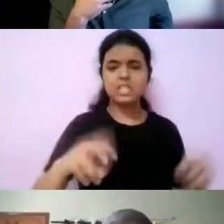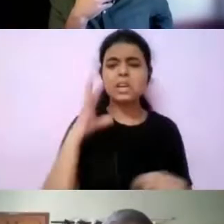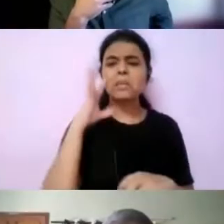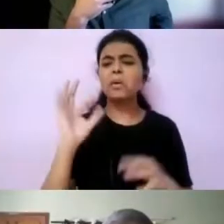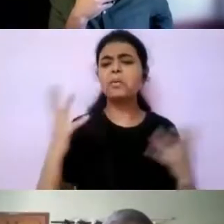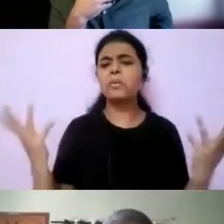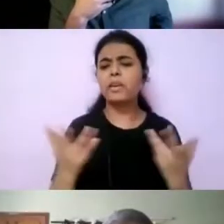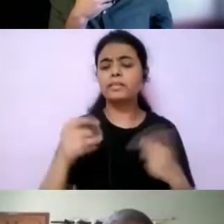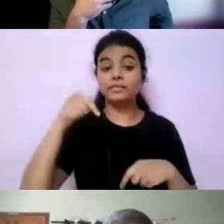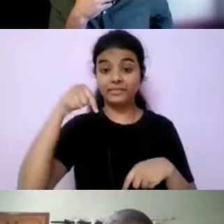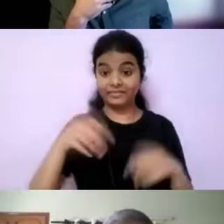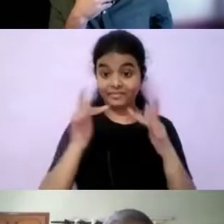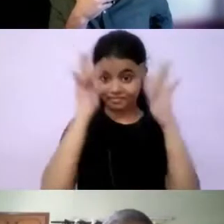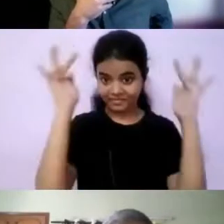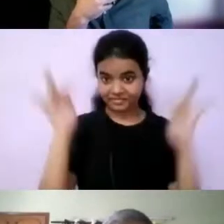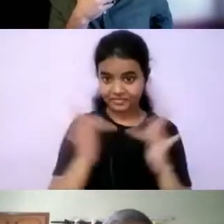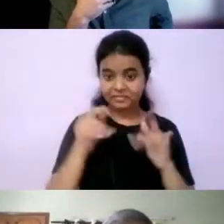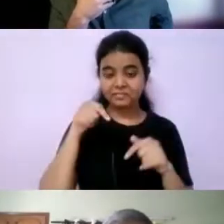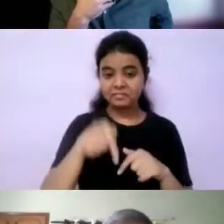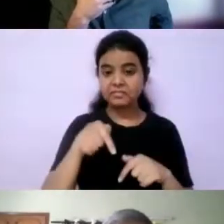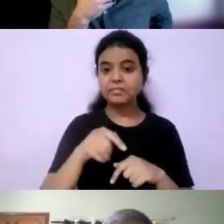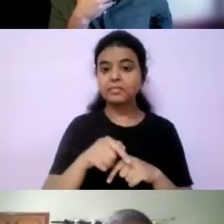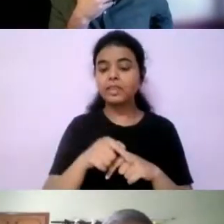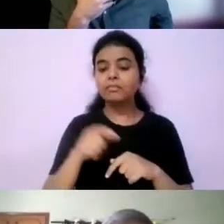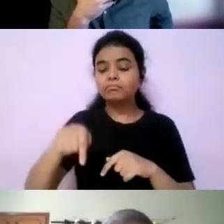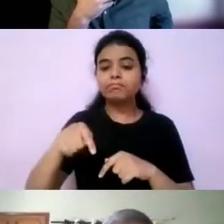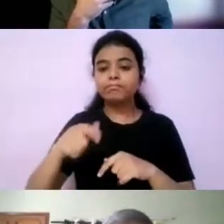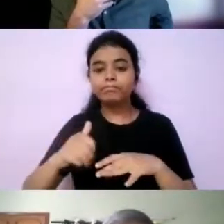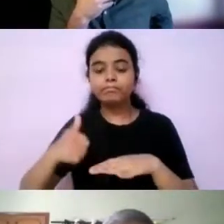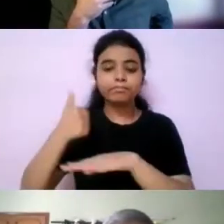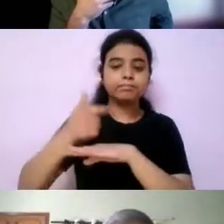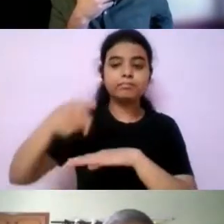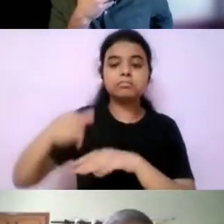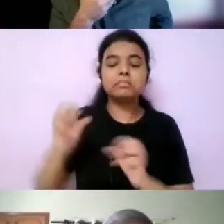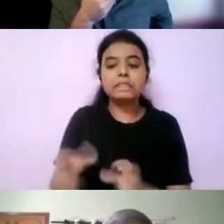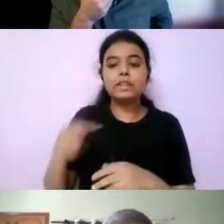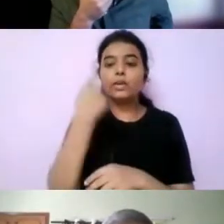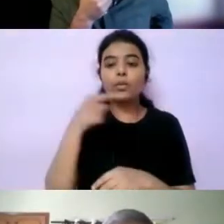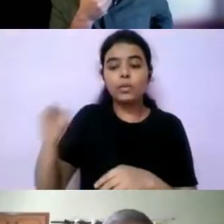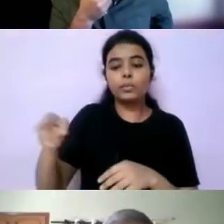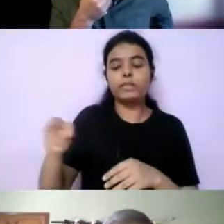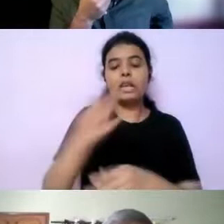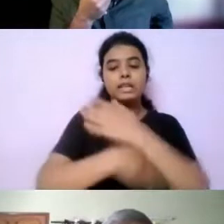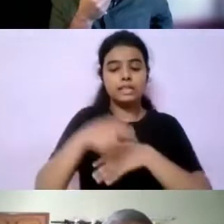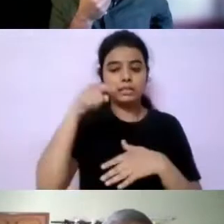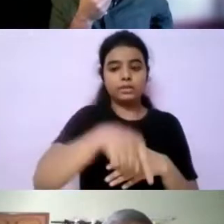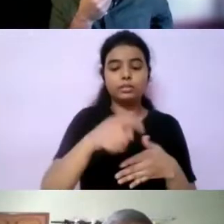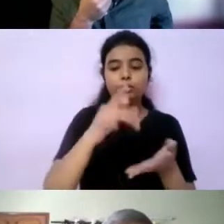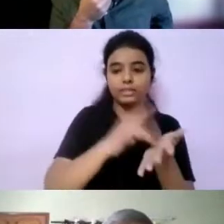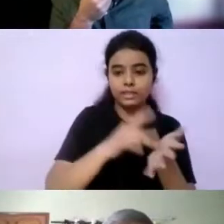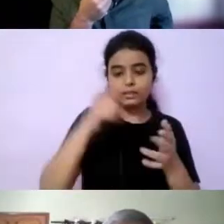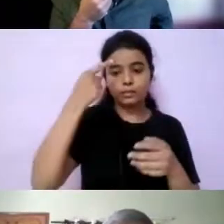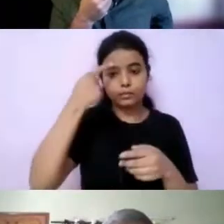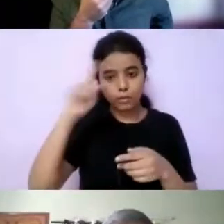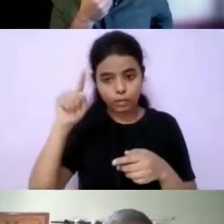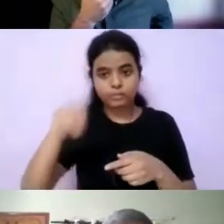This webinar is being organized by the Center of Disability Research and Training, Kirori Mal College,